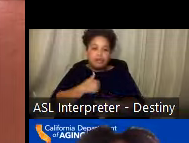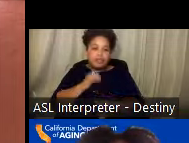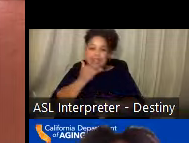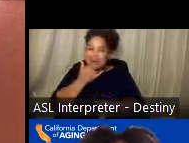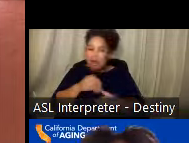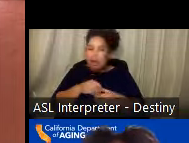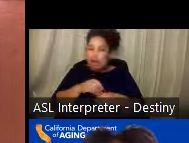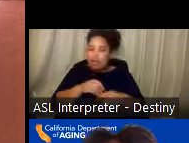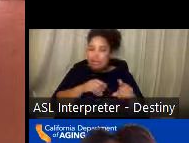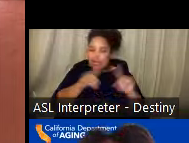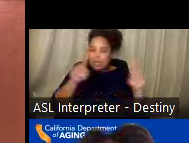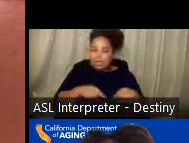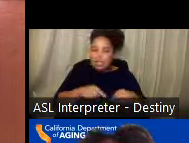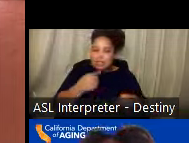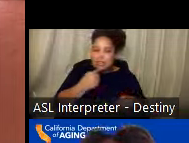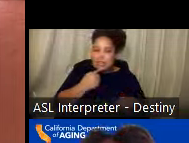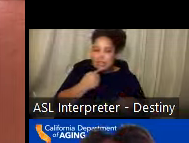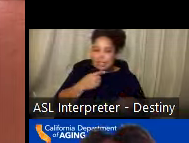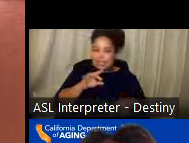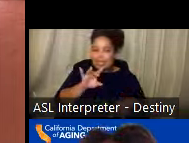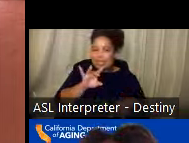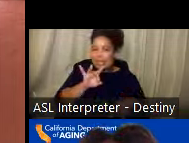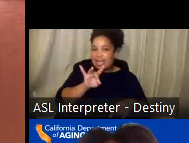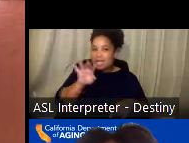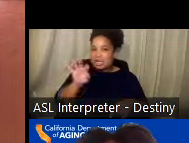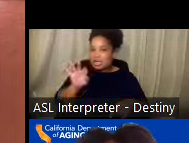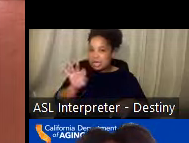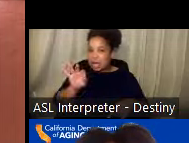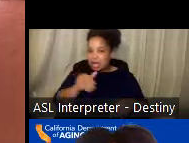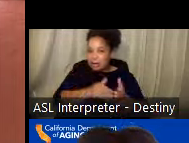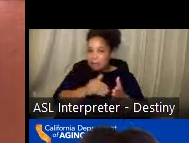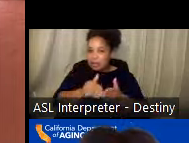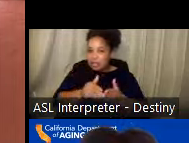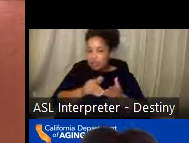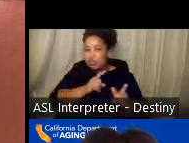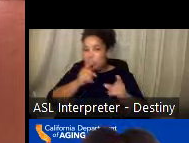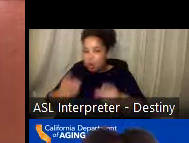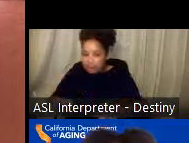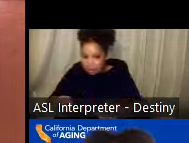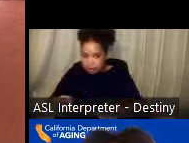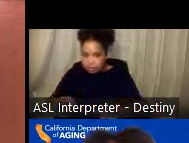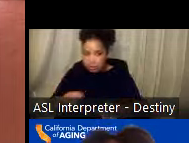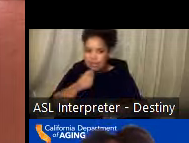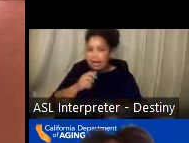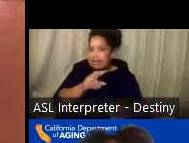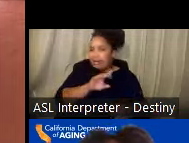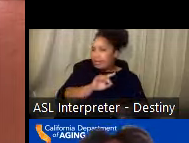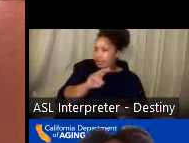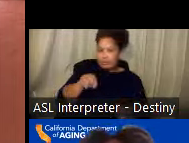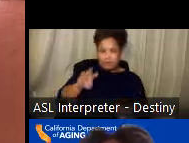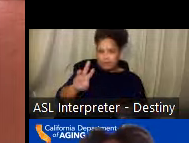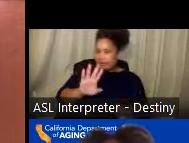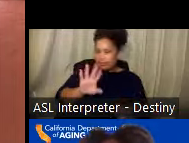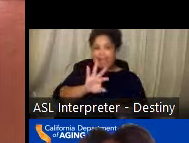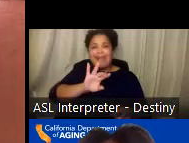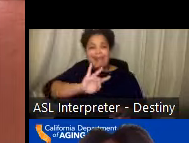this slide. It actually should be 89 million that was awarded. So not the 82.6 on this slide,